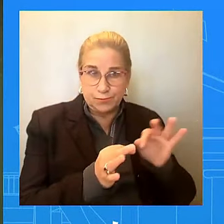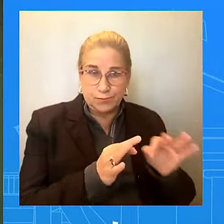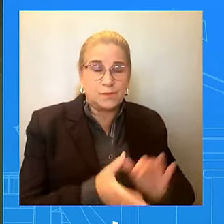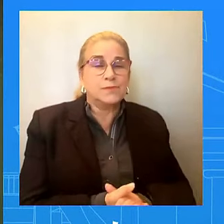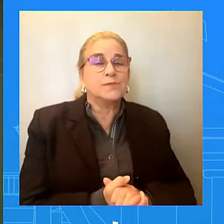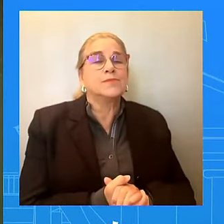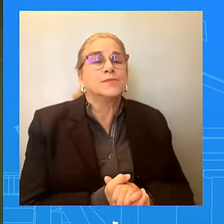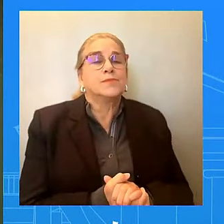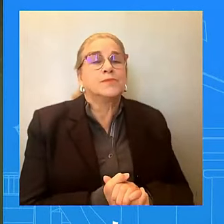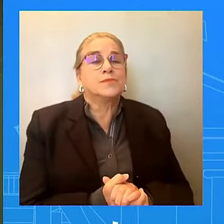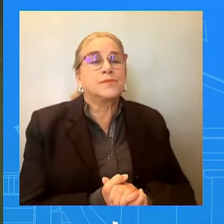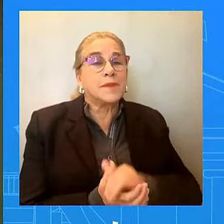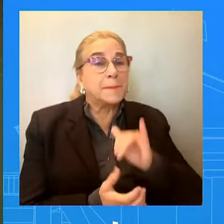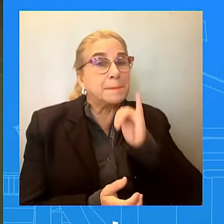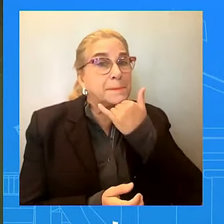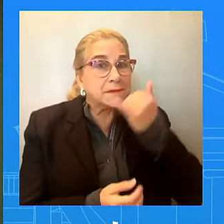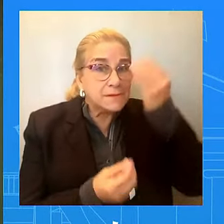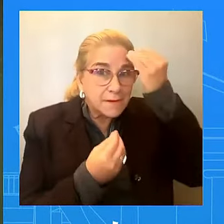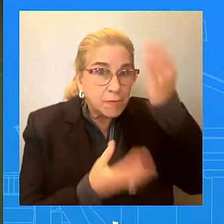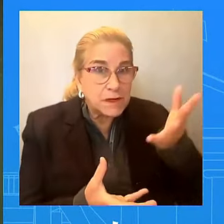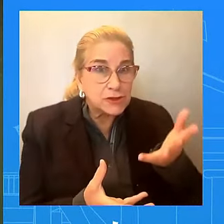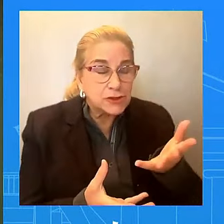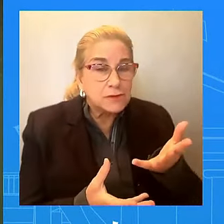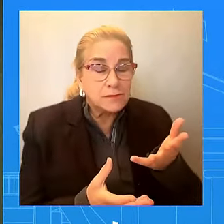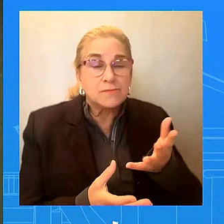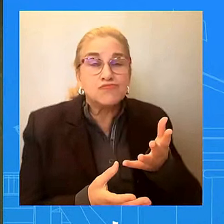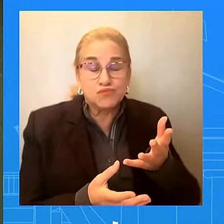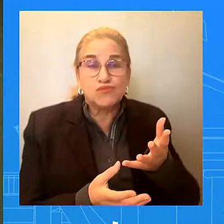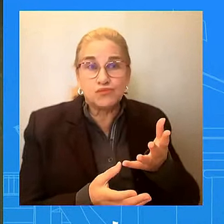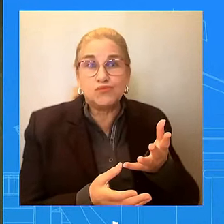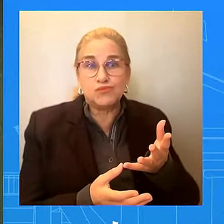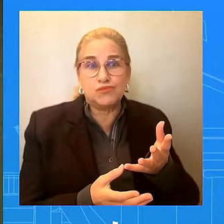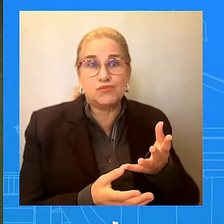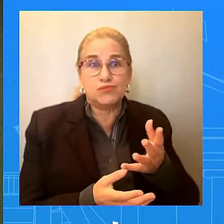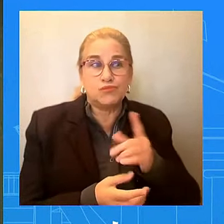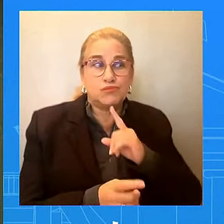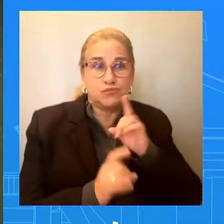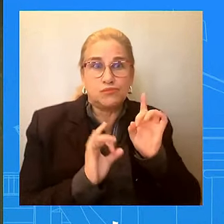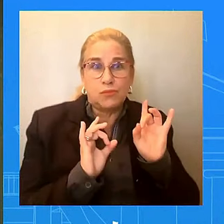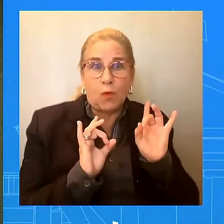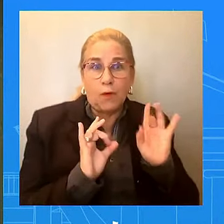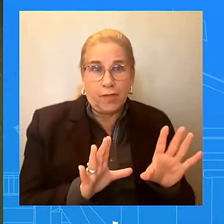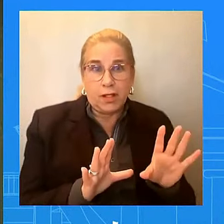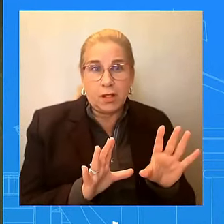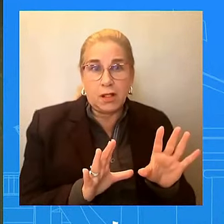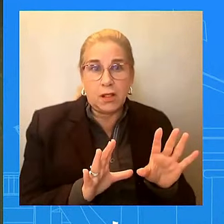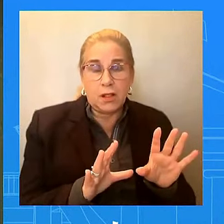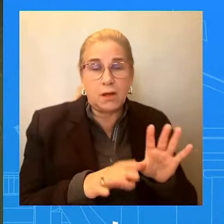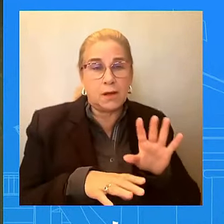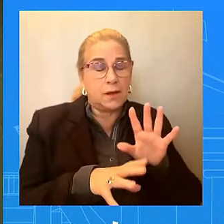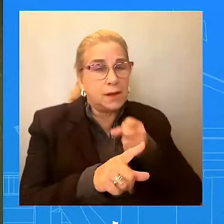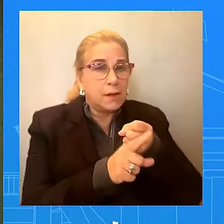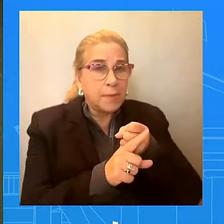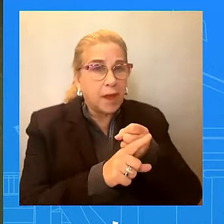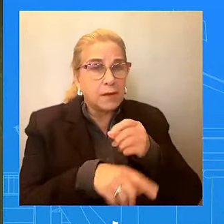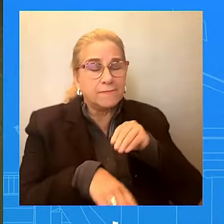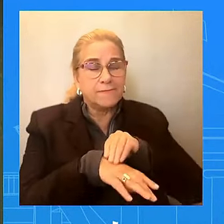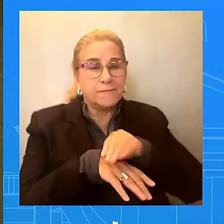spread deliberately does have a real life impact on survivors, and it is